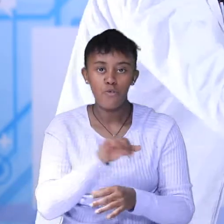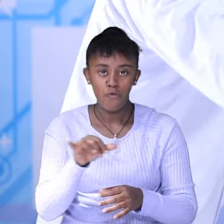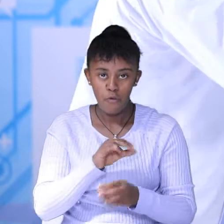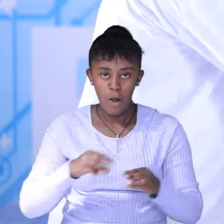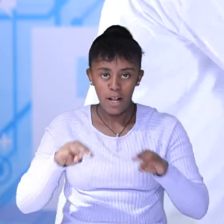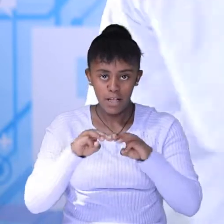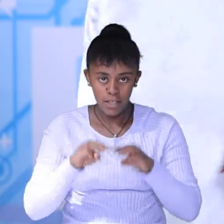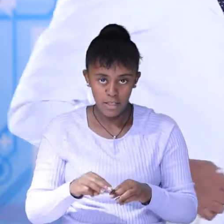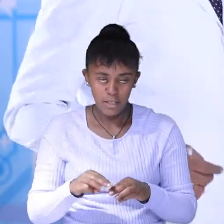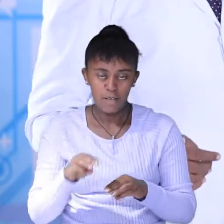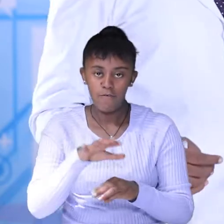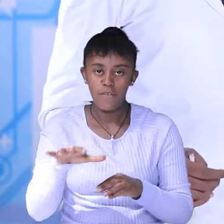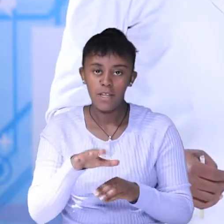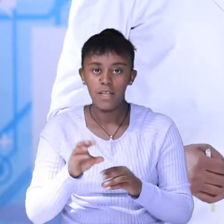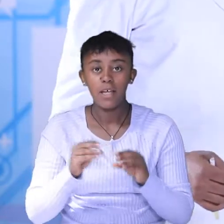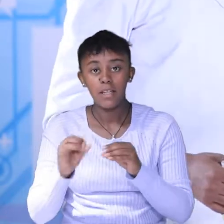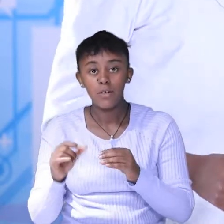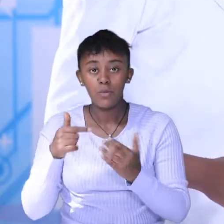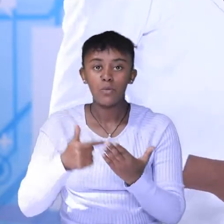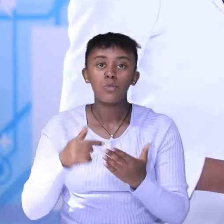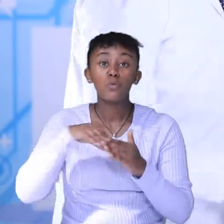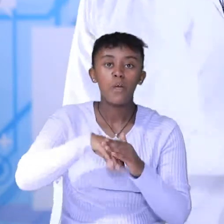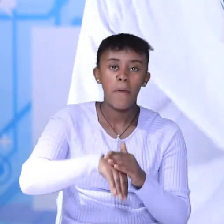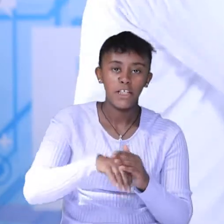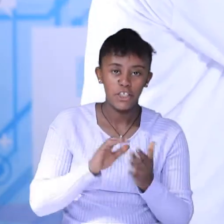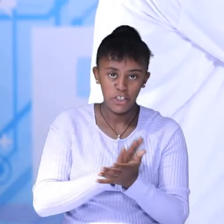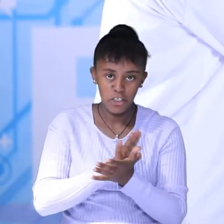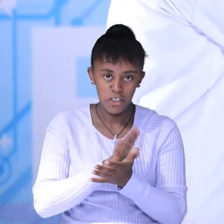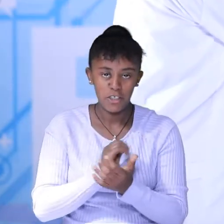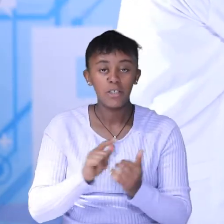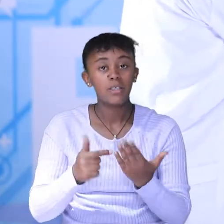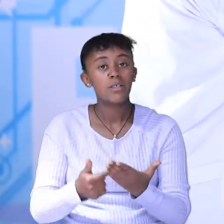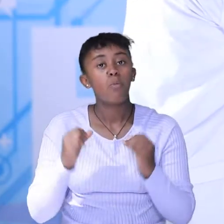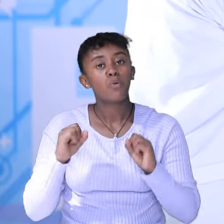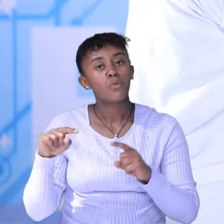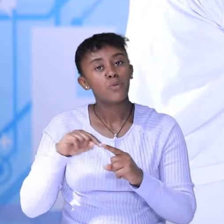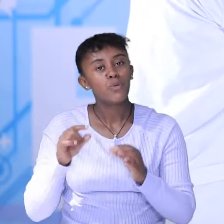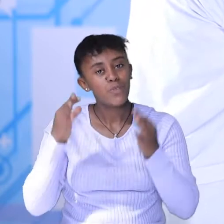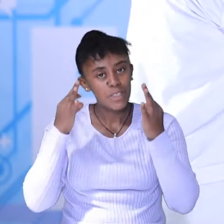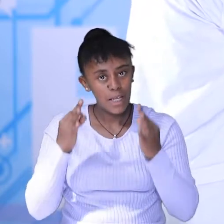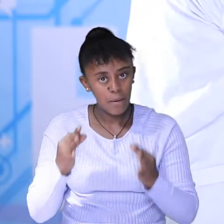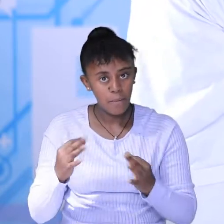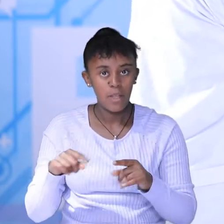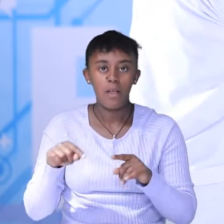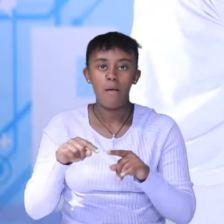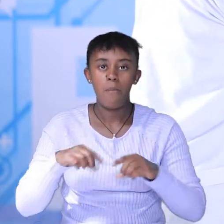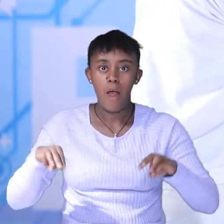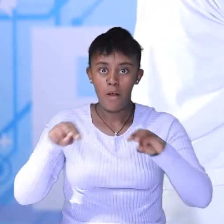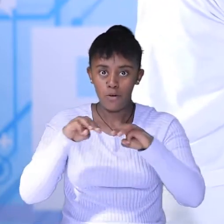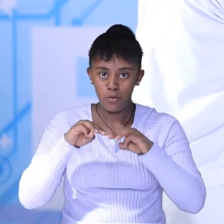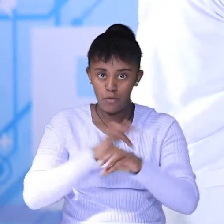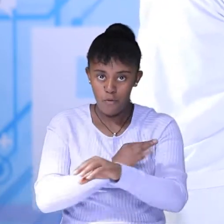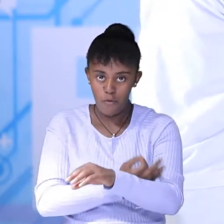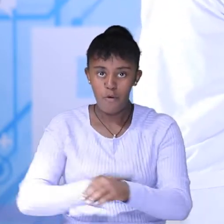which is acting into the page. Then it's possible to determine the magnitude of the force